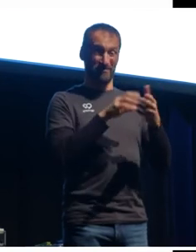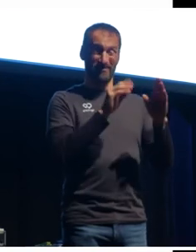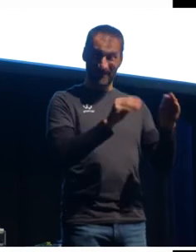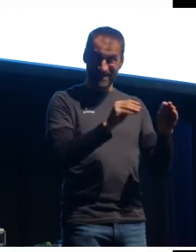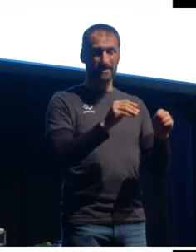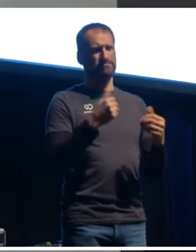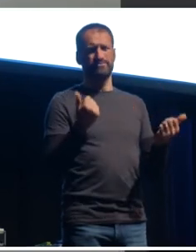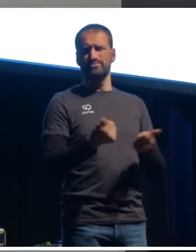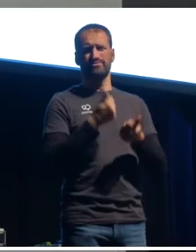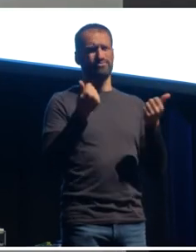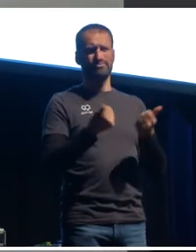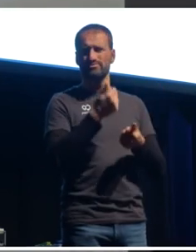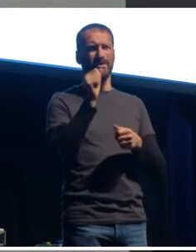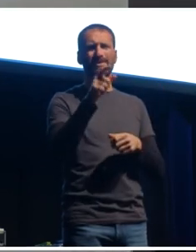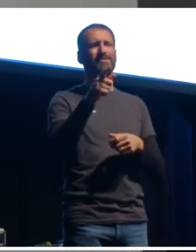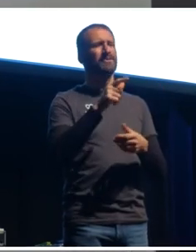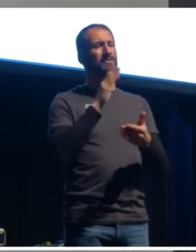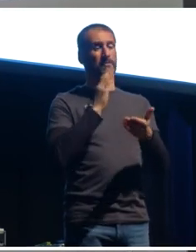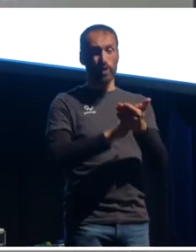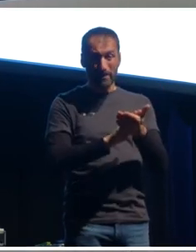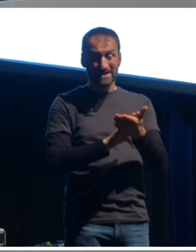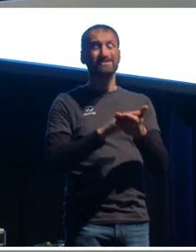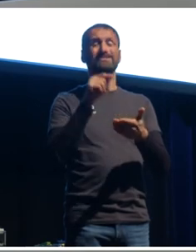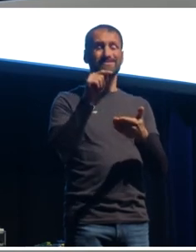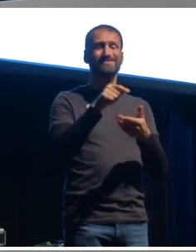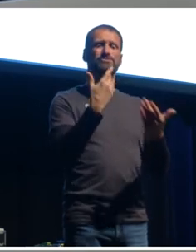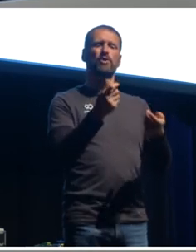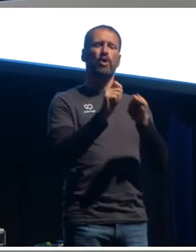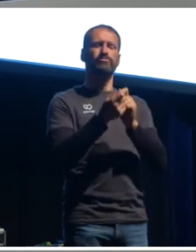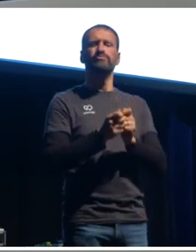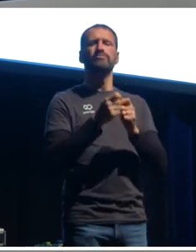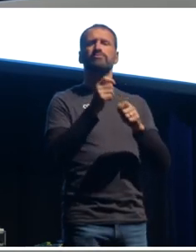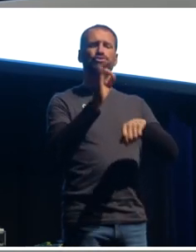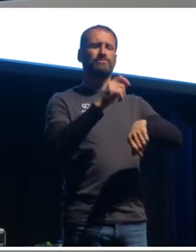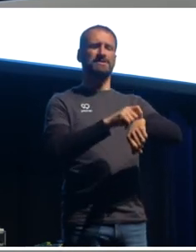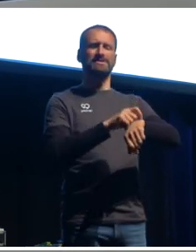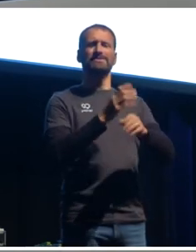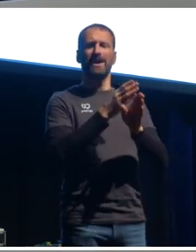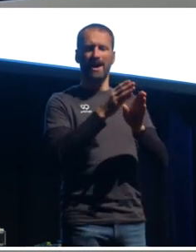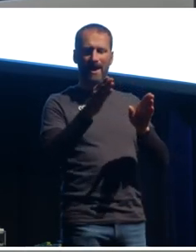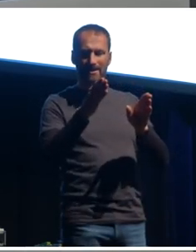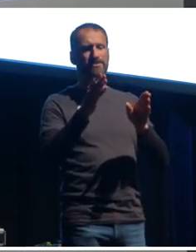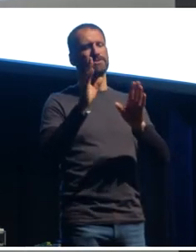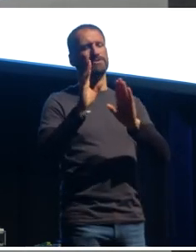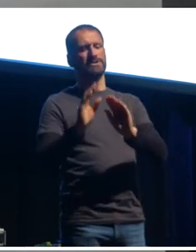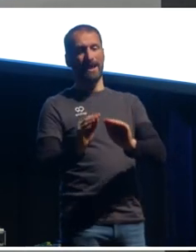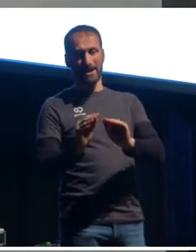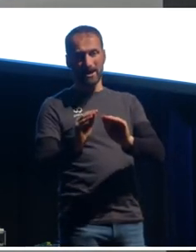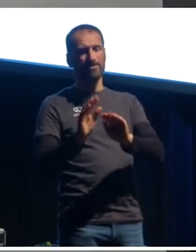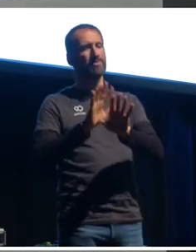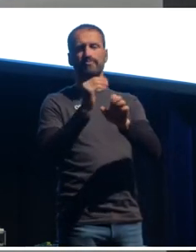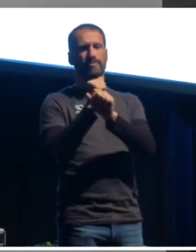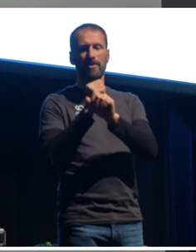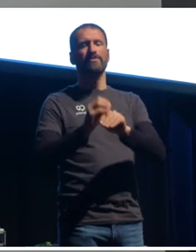it allows you to have a promise that just takes an amount of time that it has to sleep and not do any work. You can use pdefer to